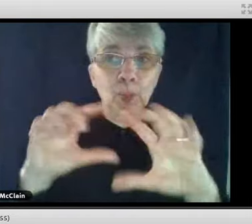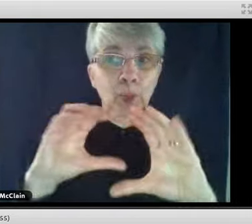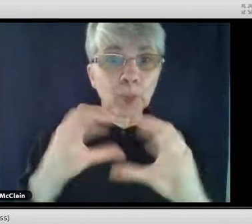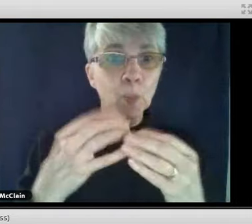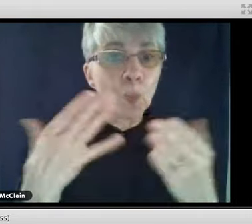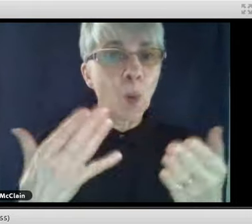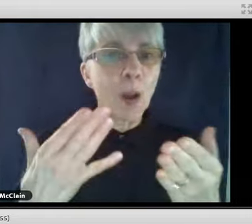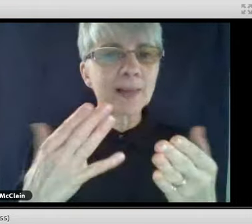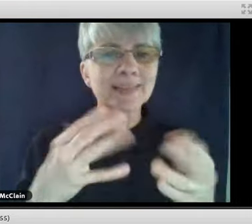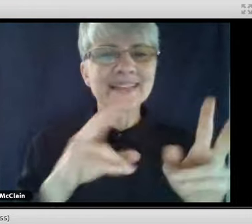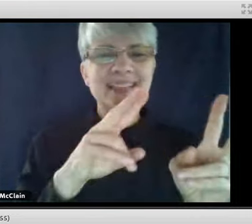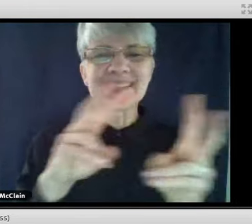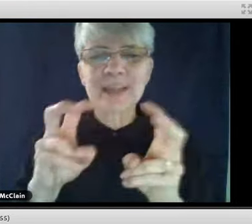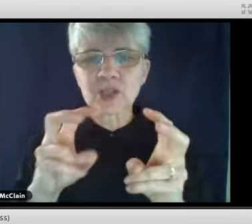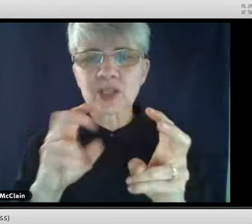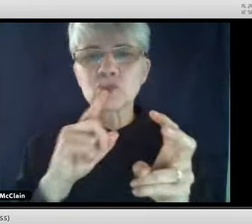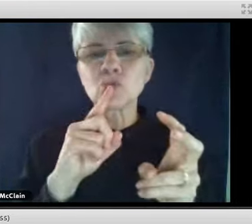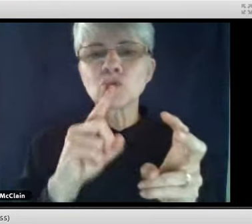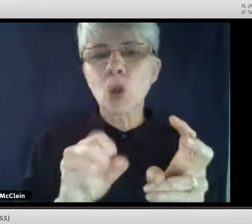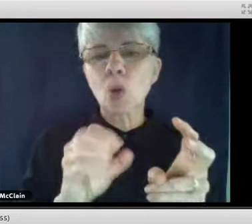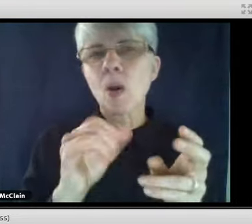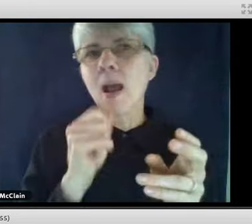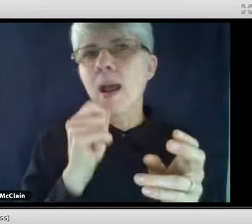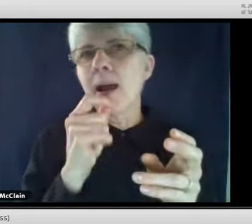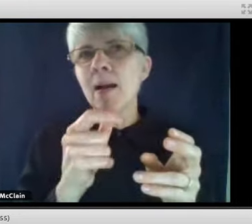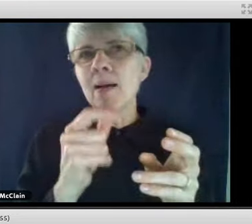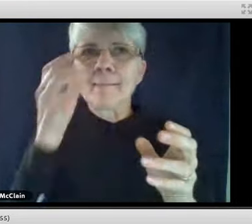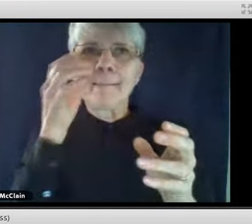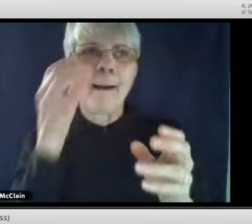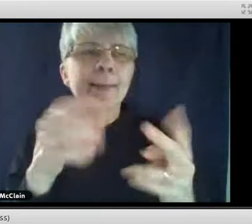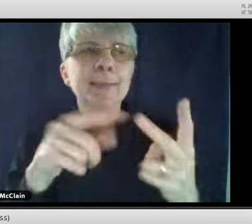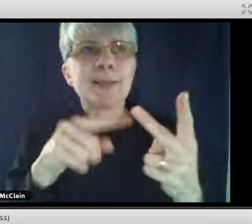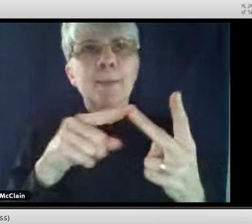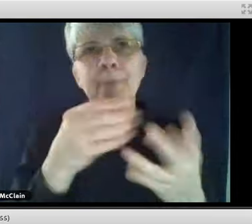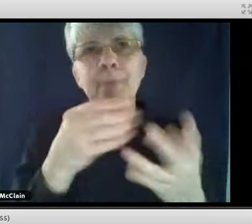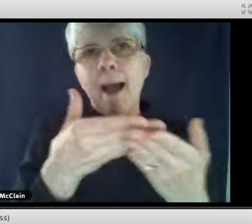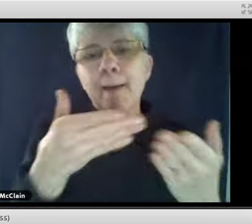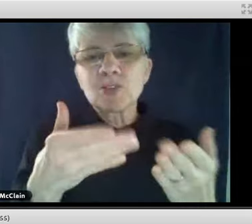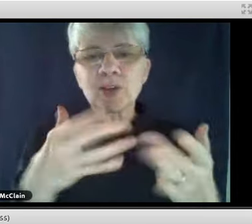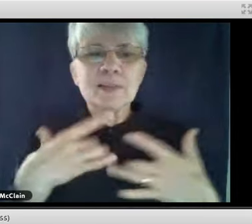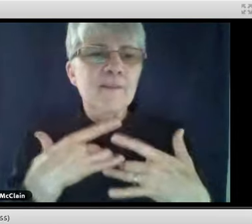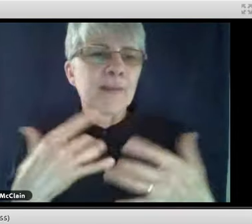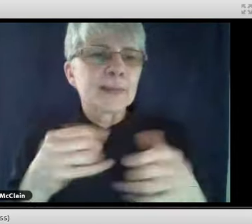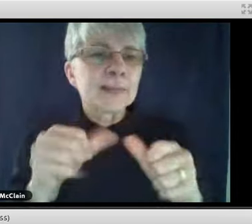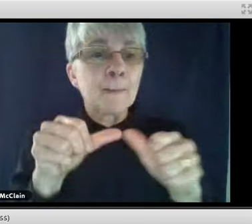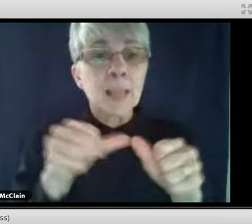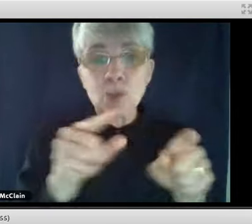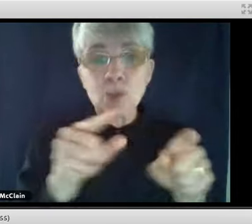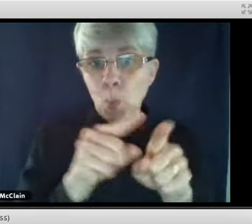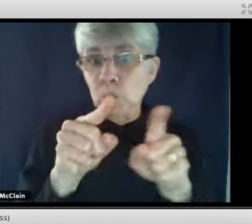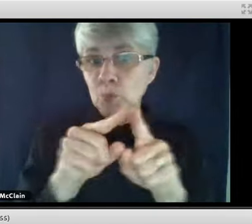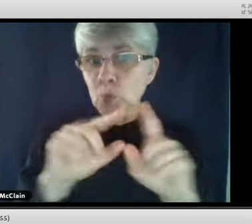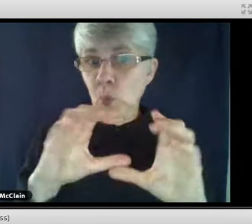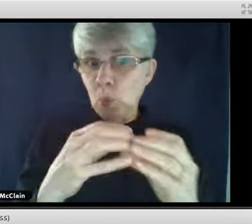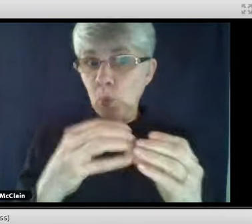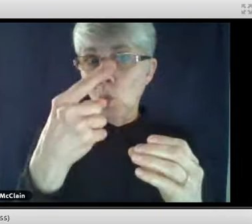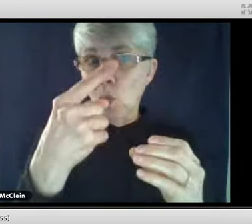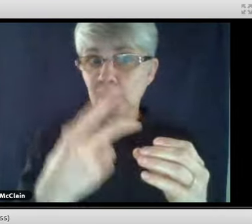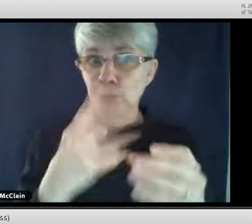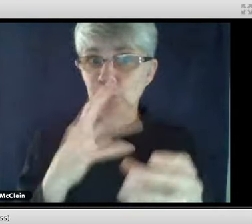are our subjects. Okay, so that can be concepts, objects, events, places, as well as the group 1 and